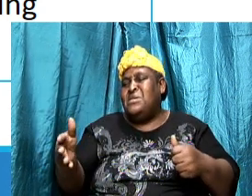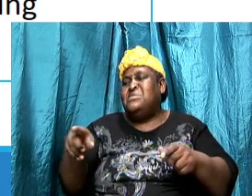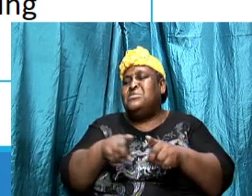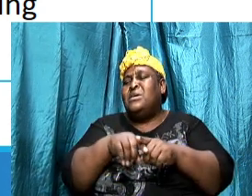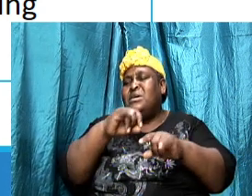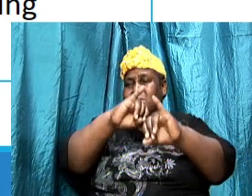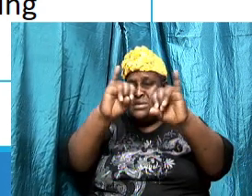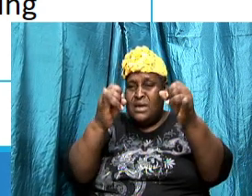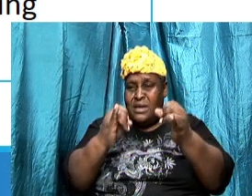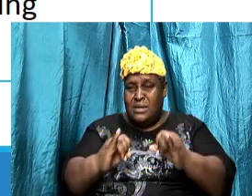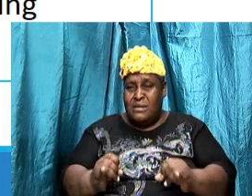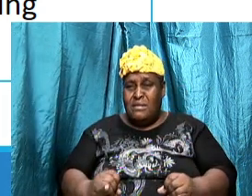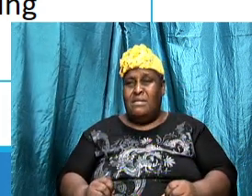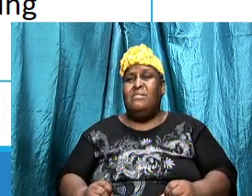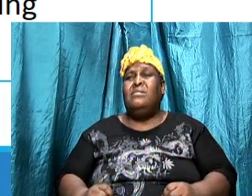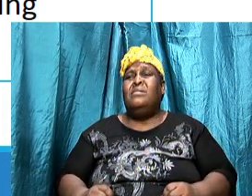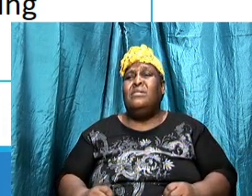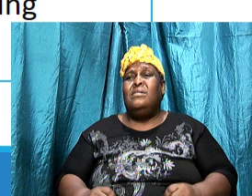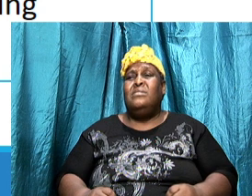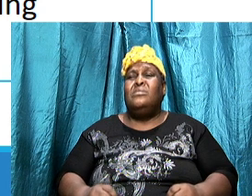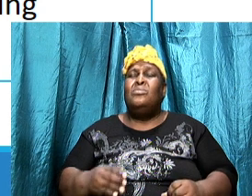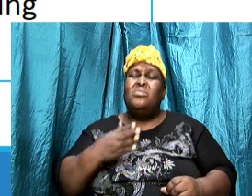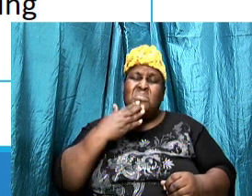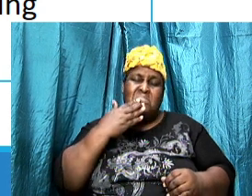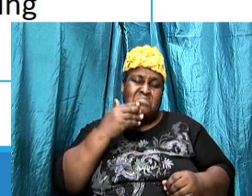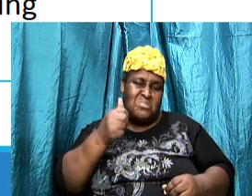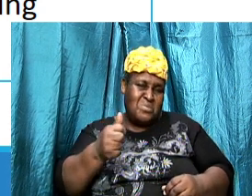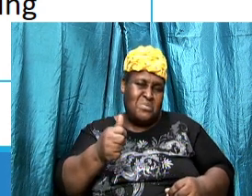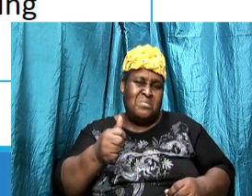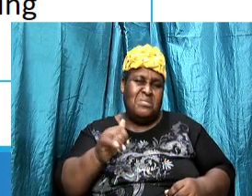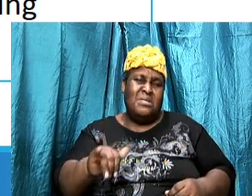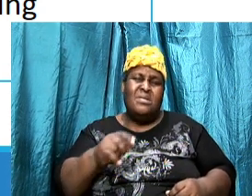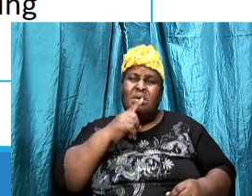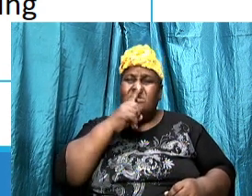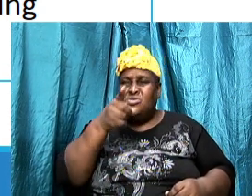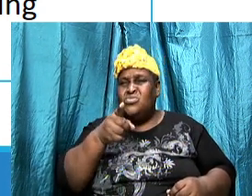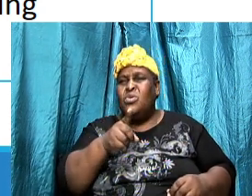And fine, and that is true. But now,